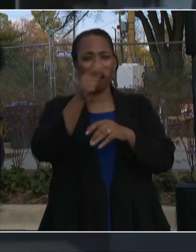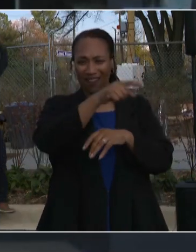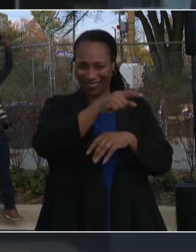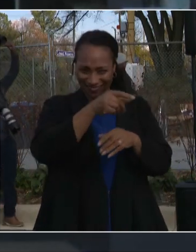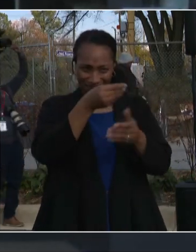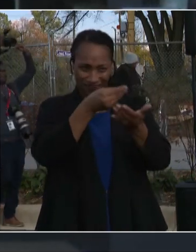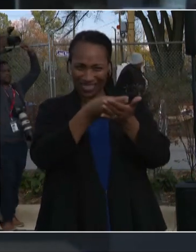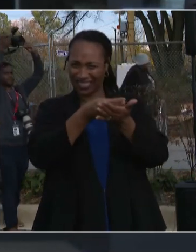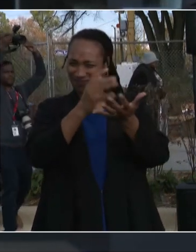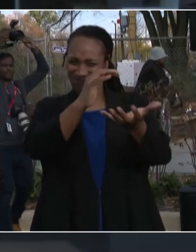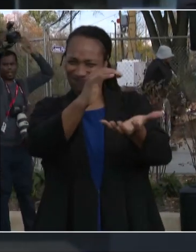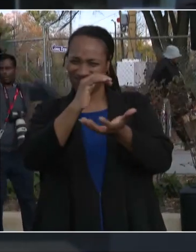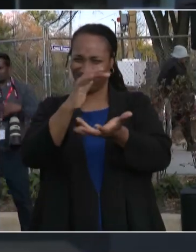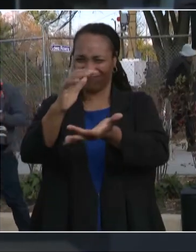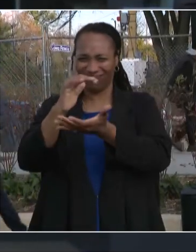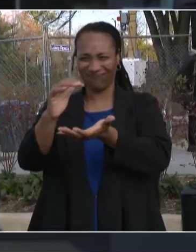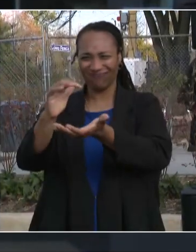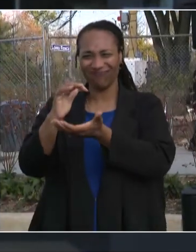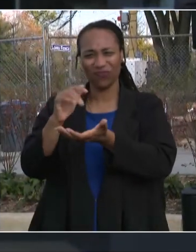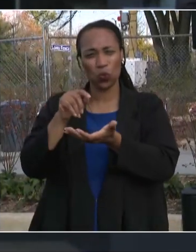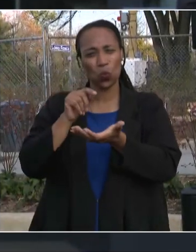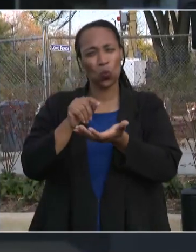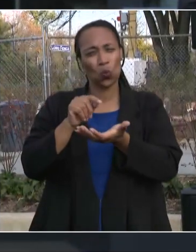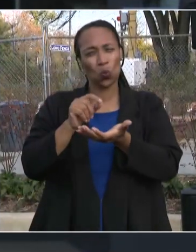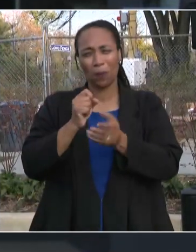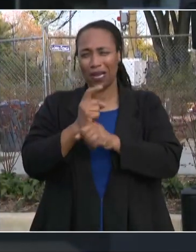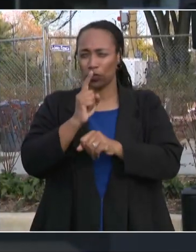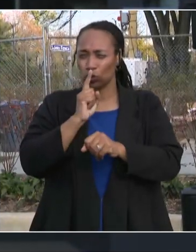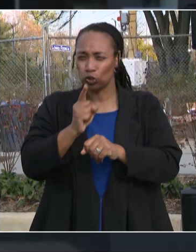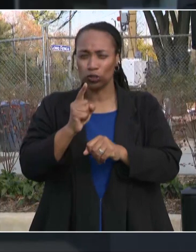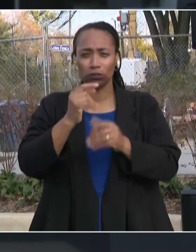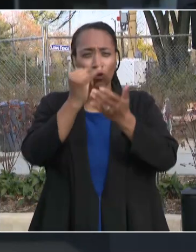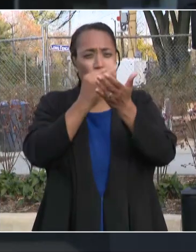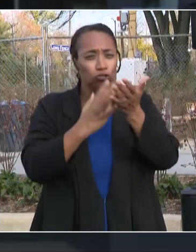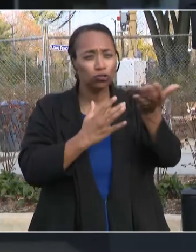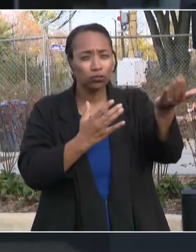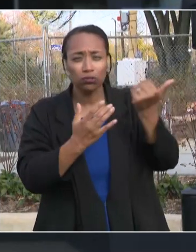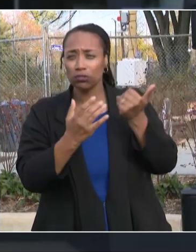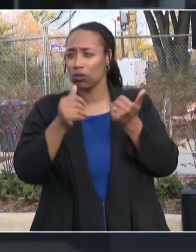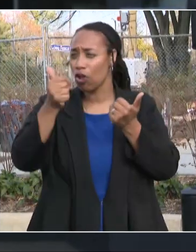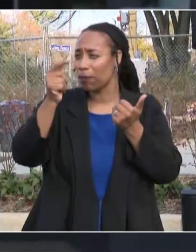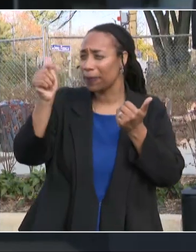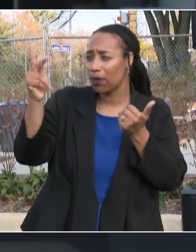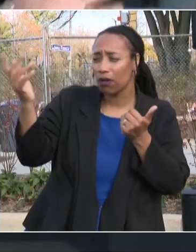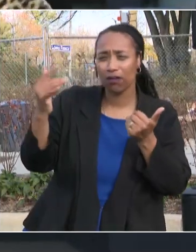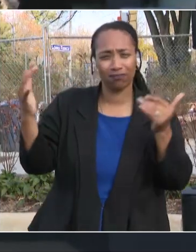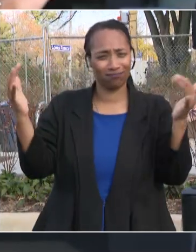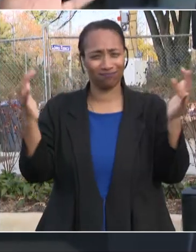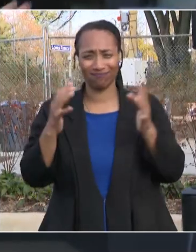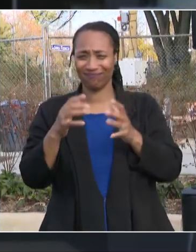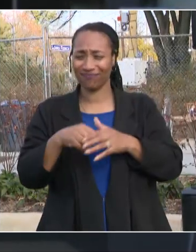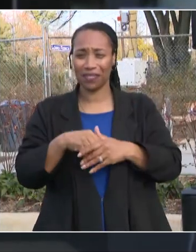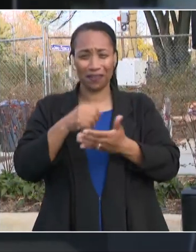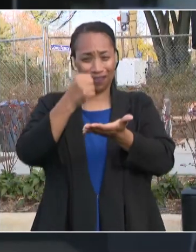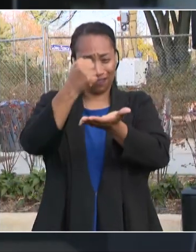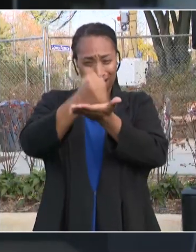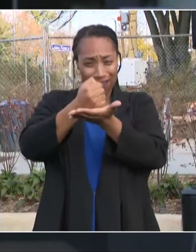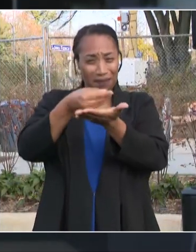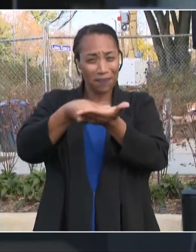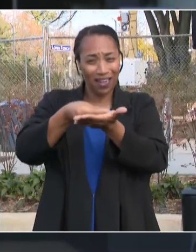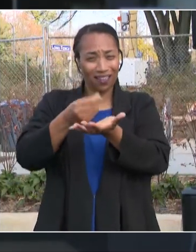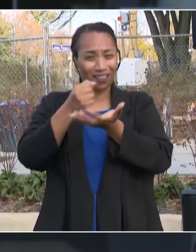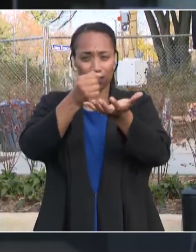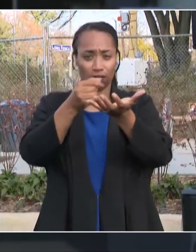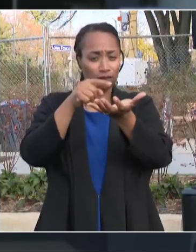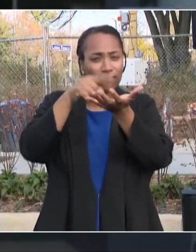done. To the designers of these beautiful buildings, EDG Architects, who did the Asberry,